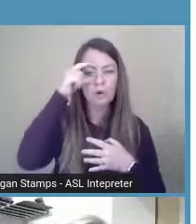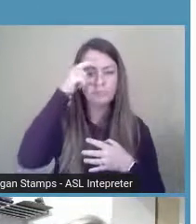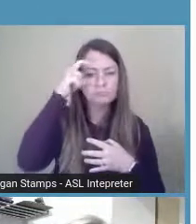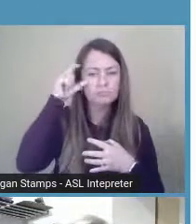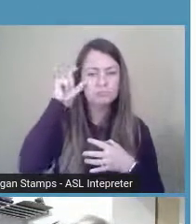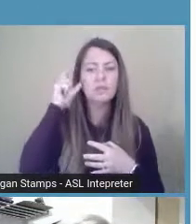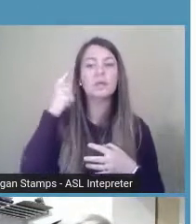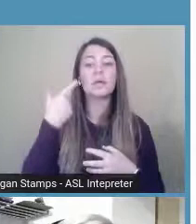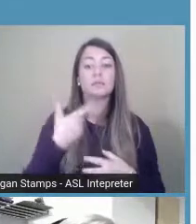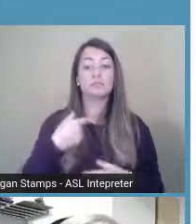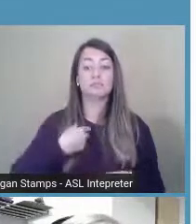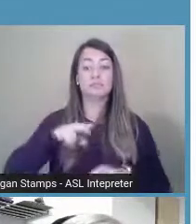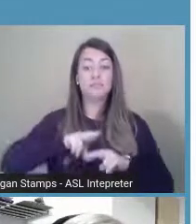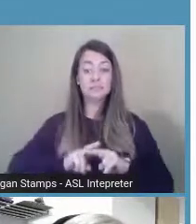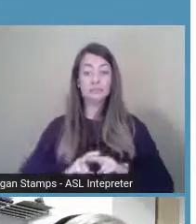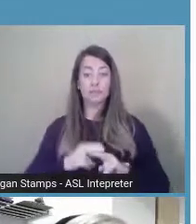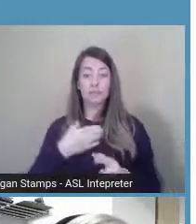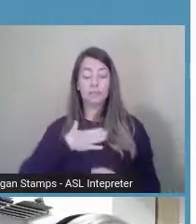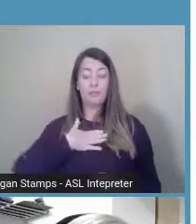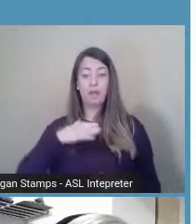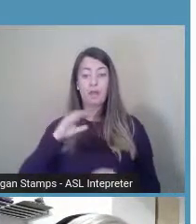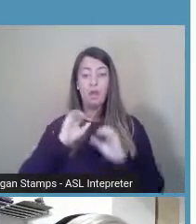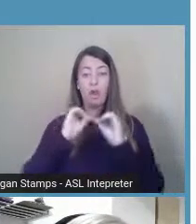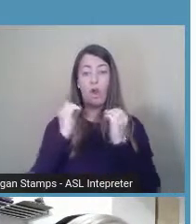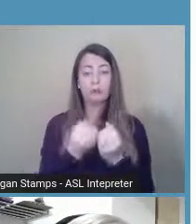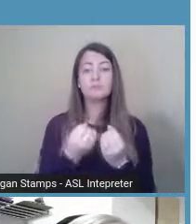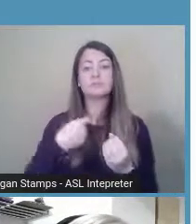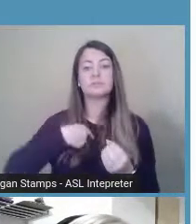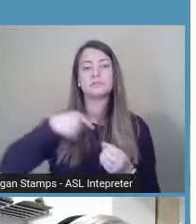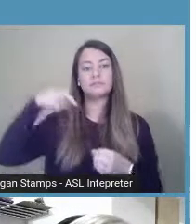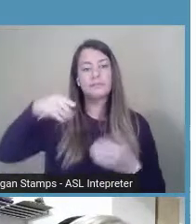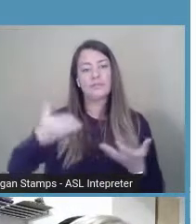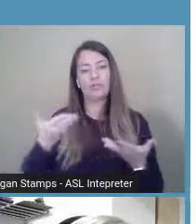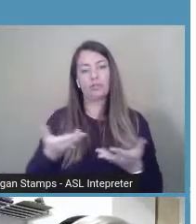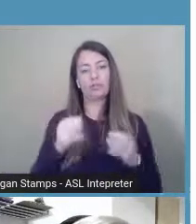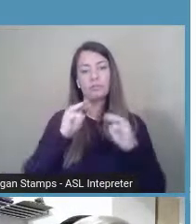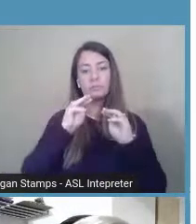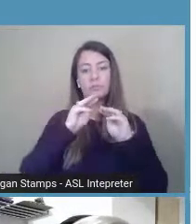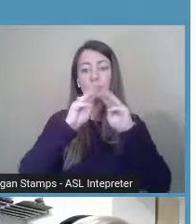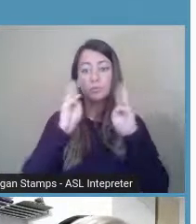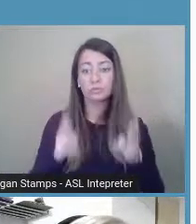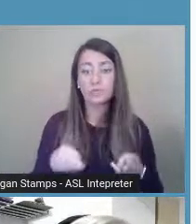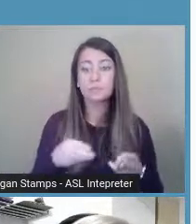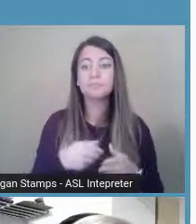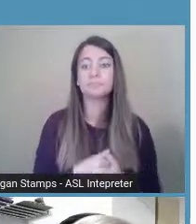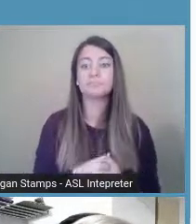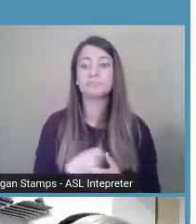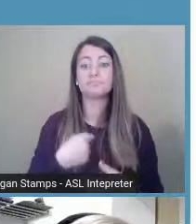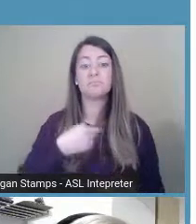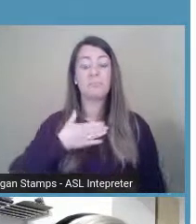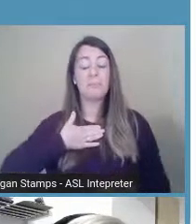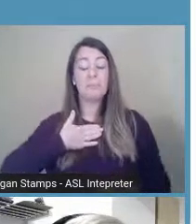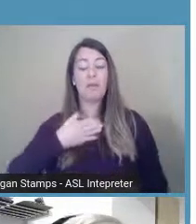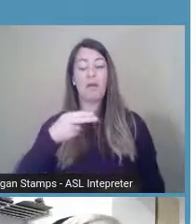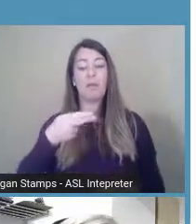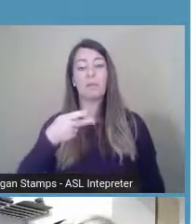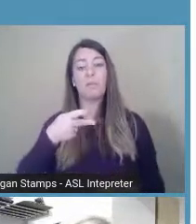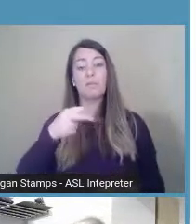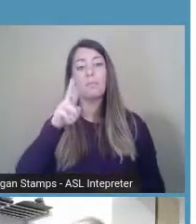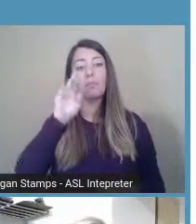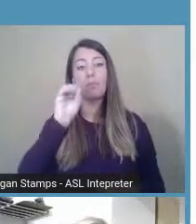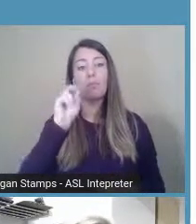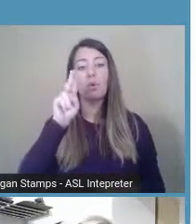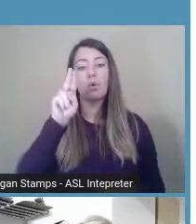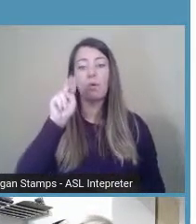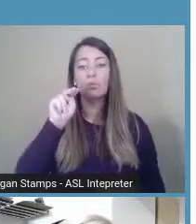located in beautiful downtown Asheville, North Carolina, which is nestled in a picturesque valley in the Blue Ridge Mountains. With a